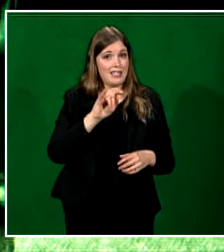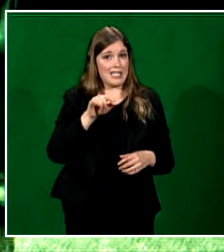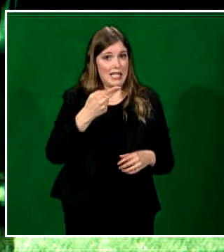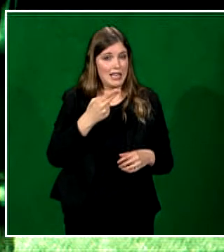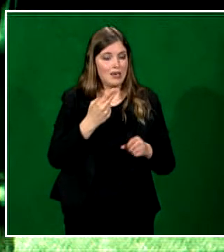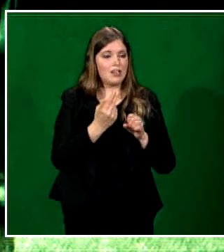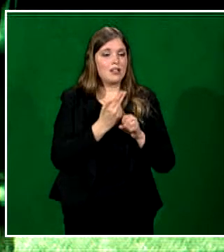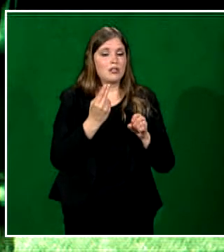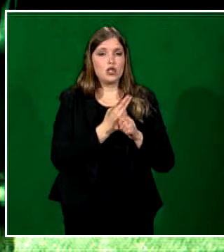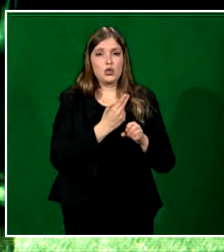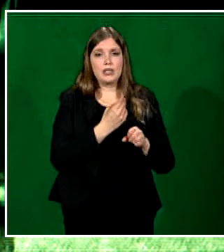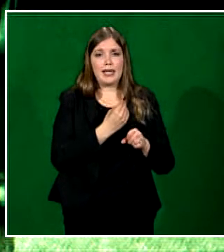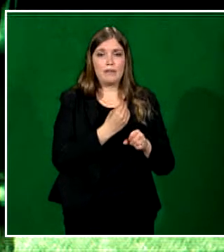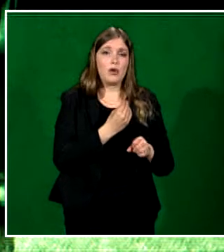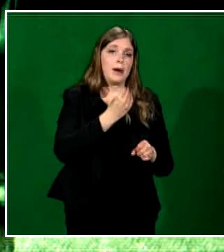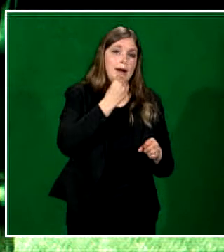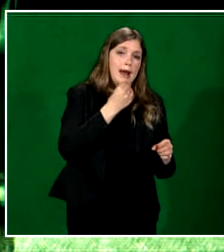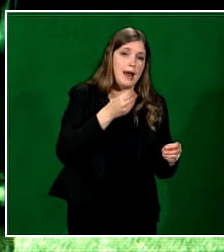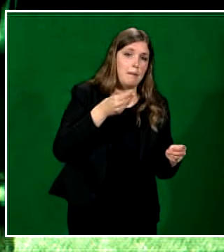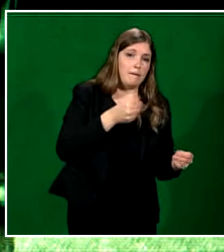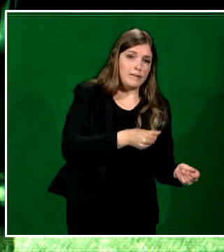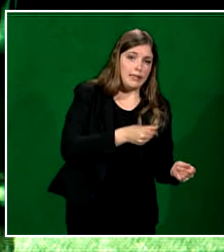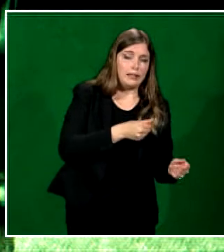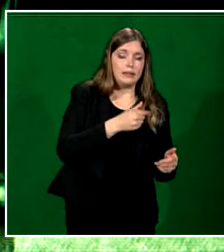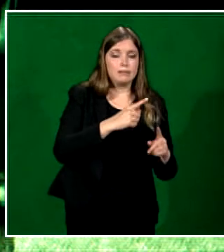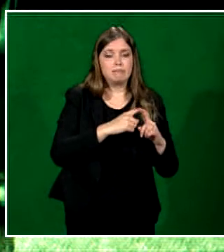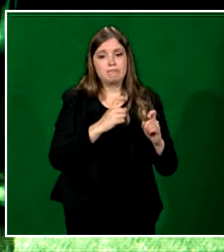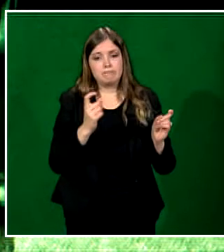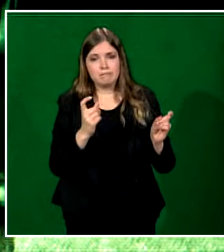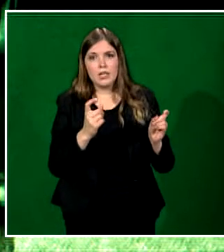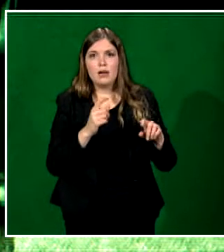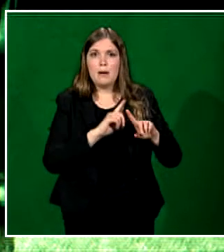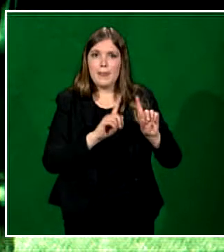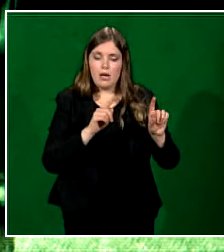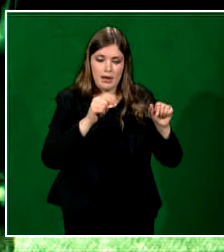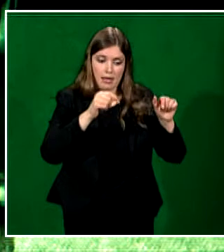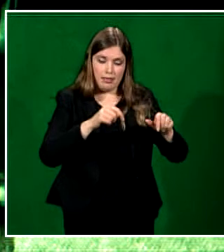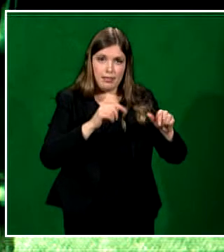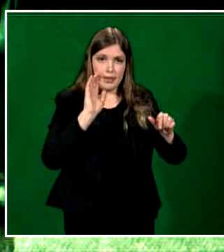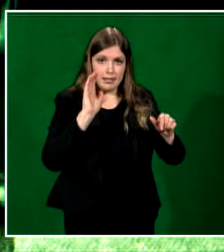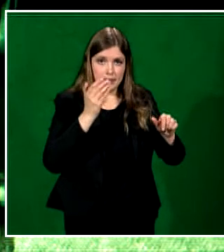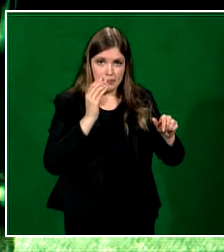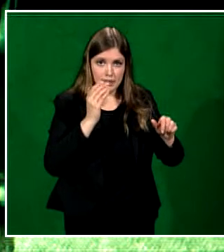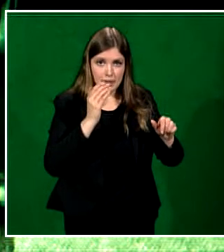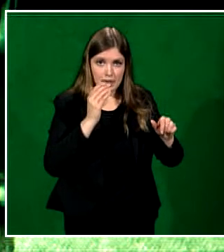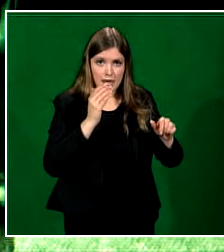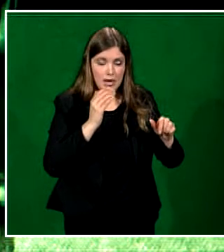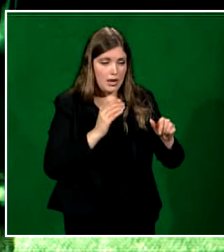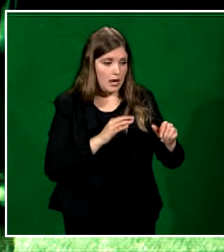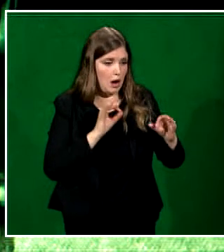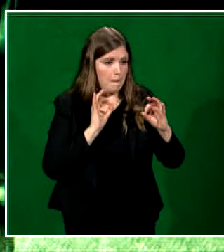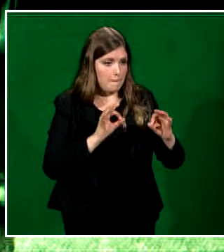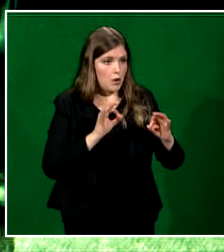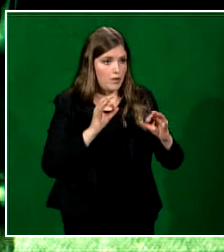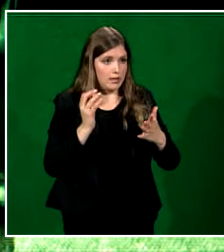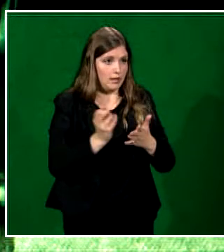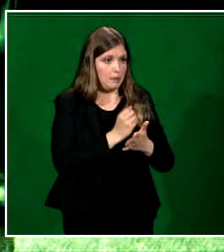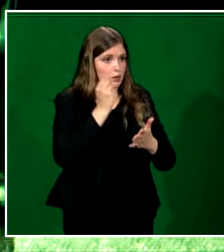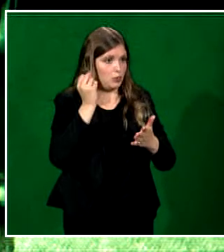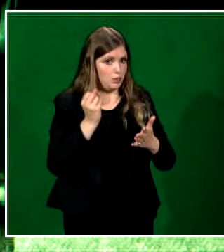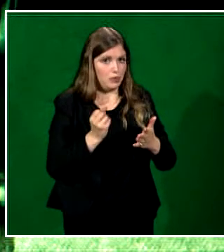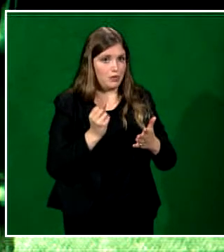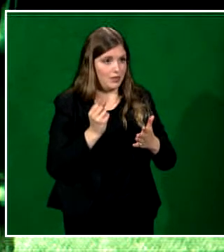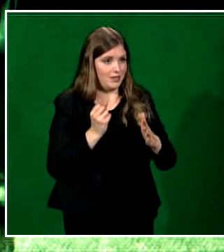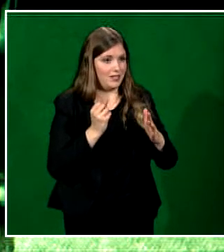do animal feed, like we said in the presentation, and these have been seen to be less profitable ventures, and they do not motivate people